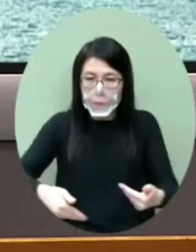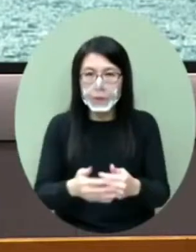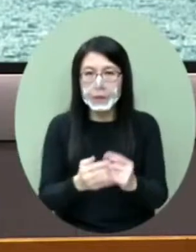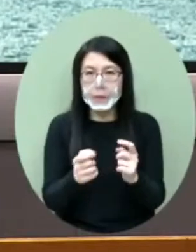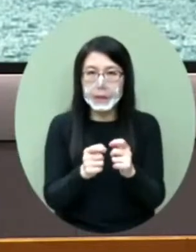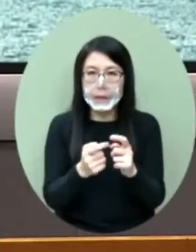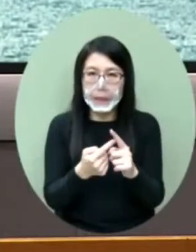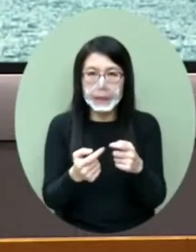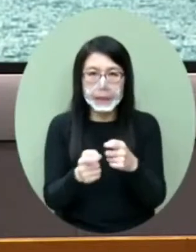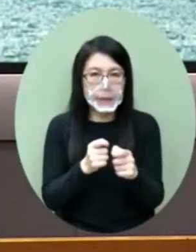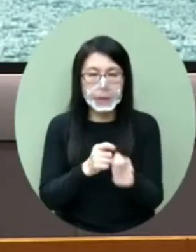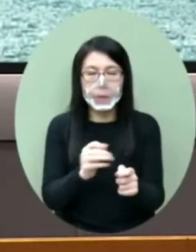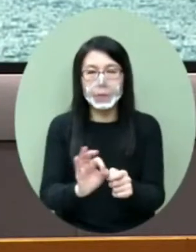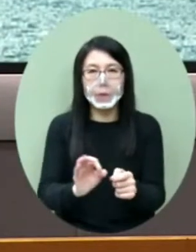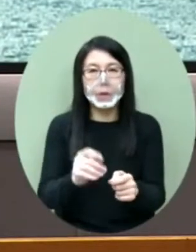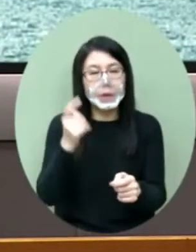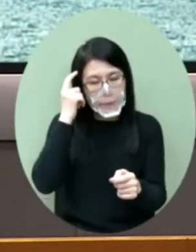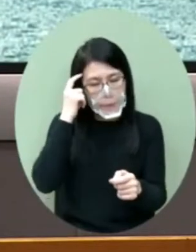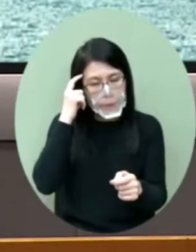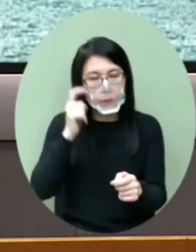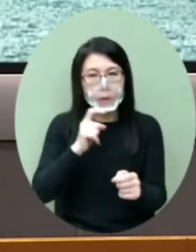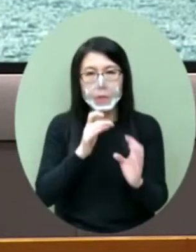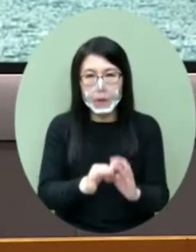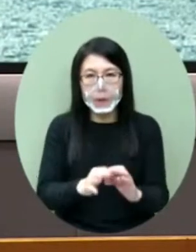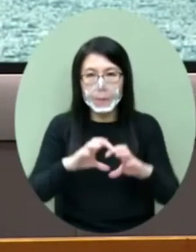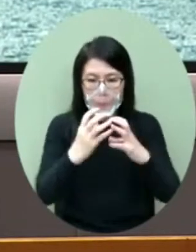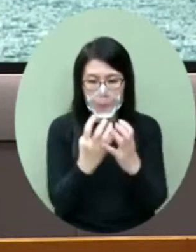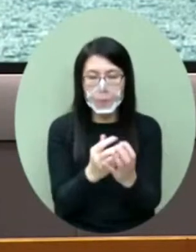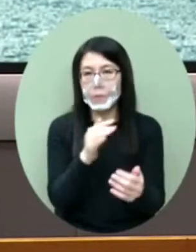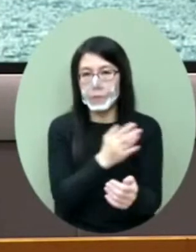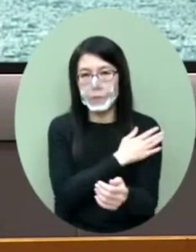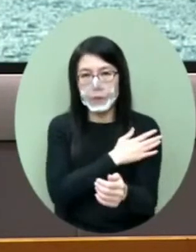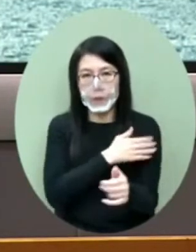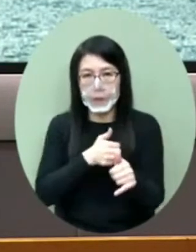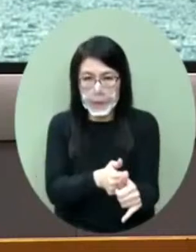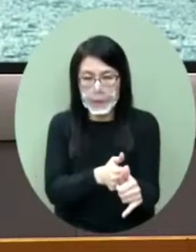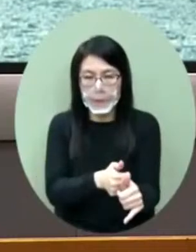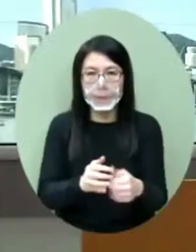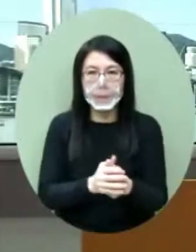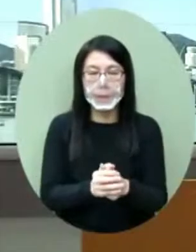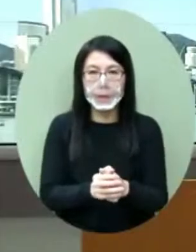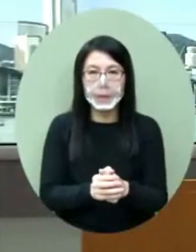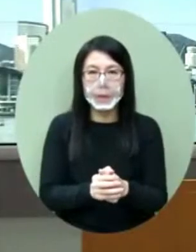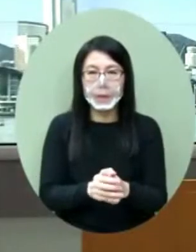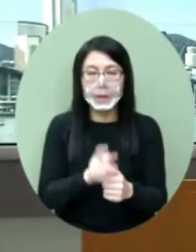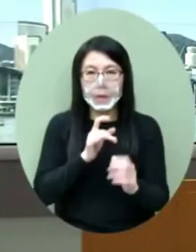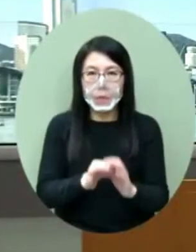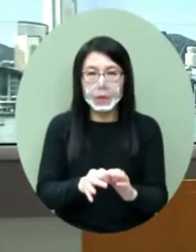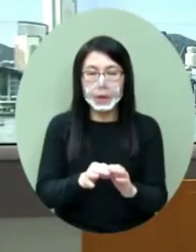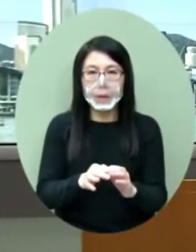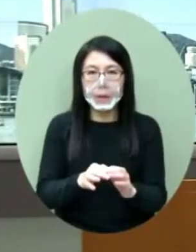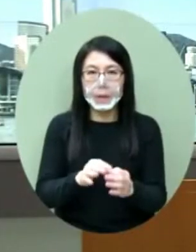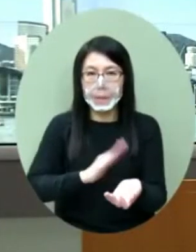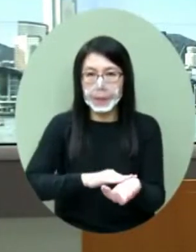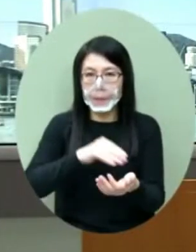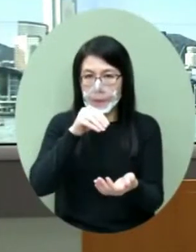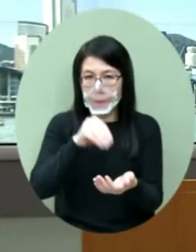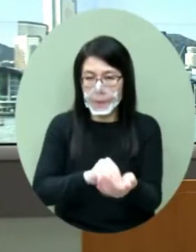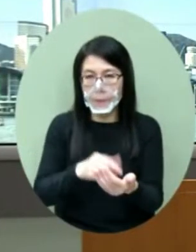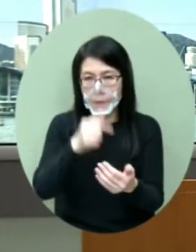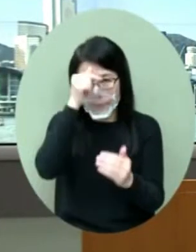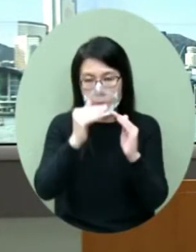to non-compliance under restrictions and testing declarations, but I believe the relevant department will follow